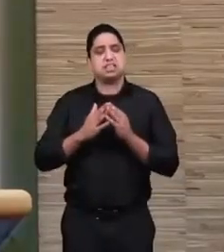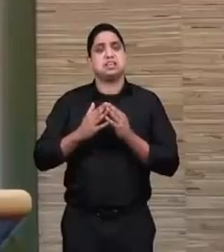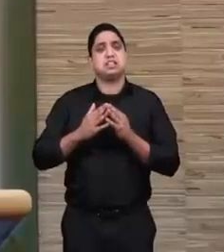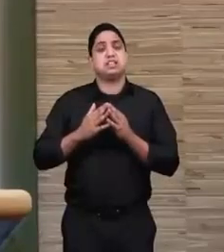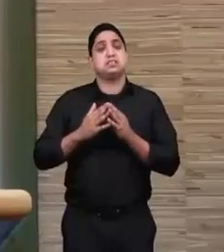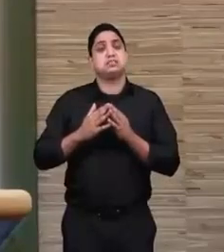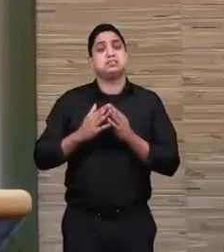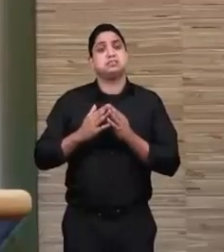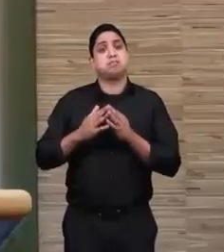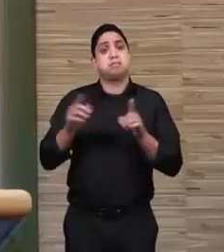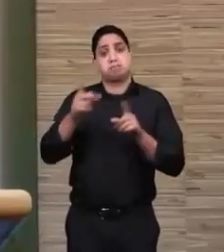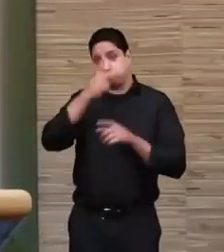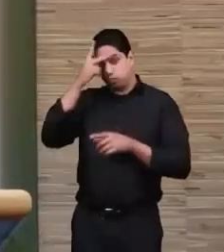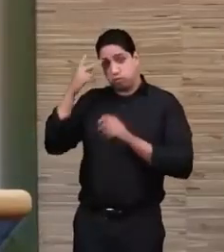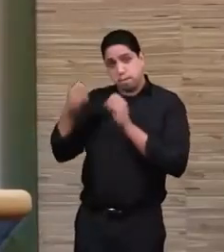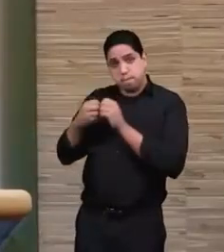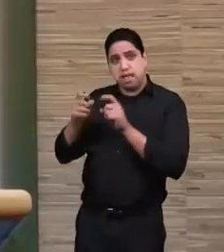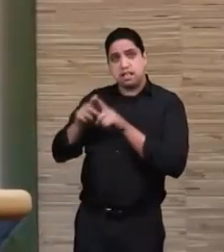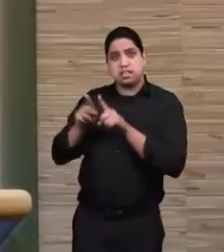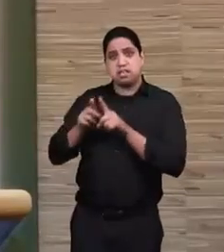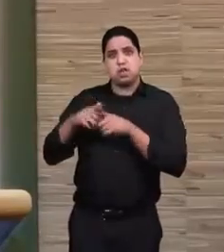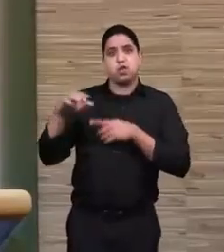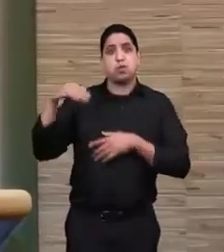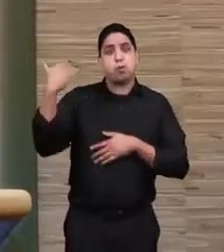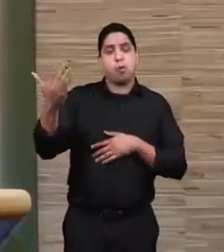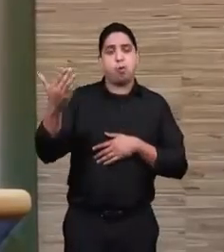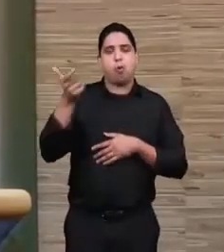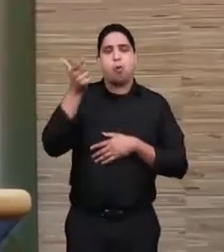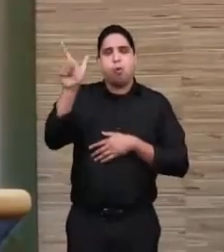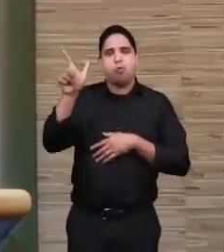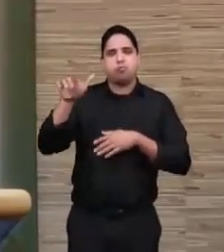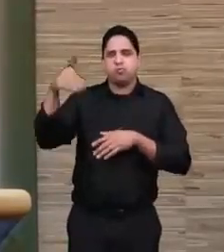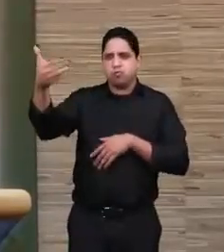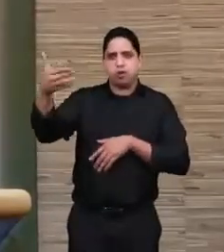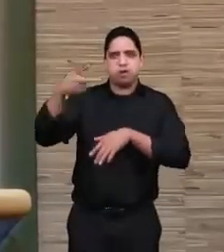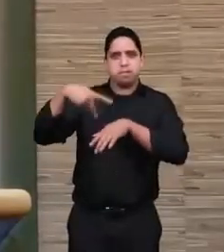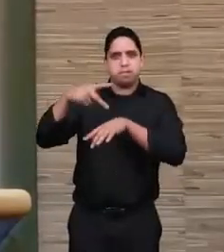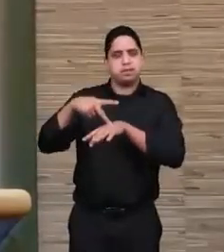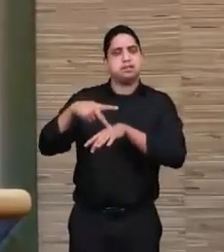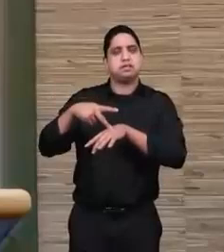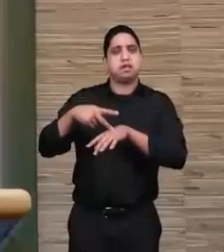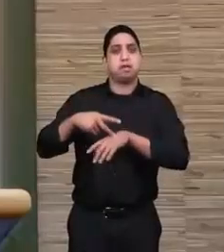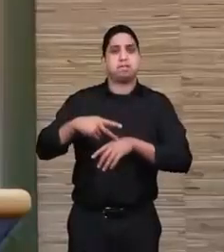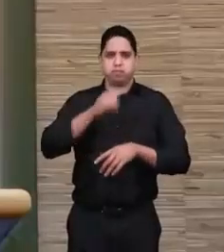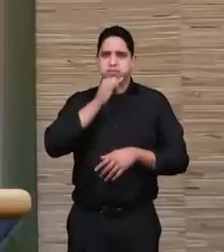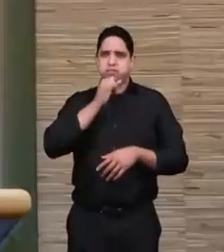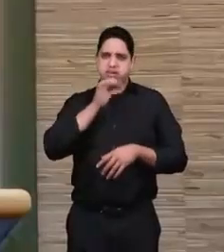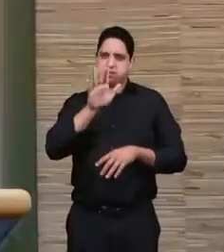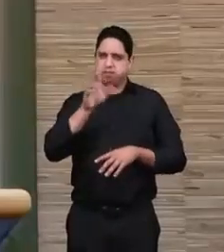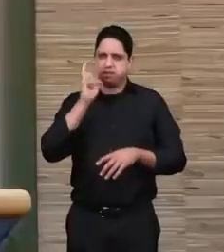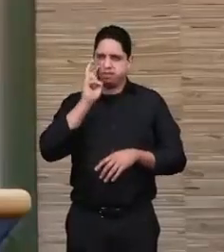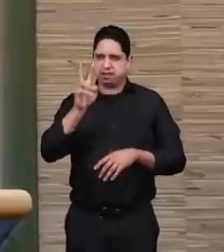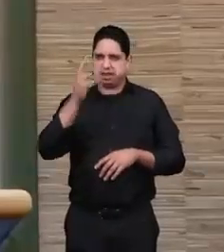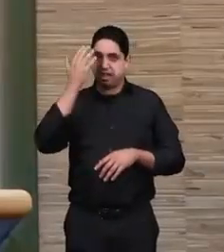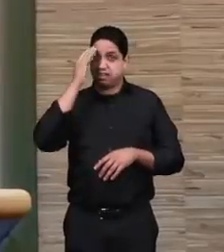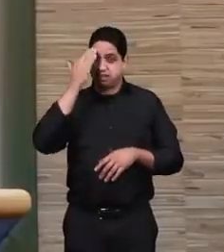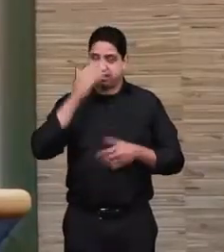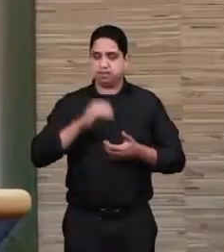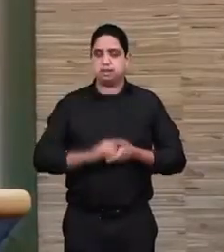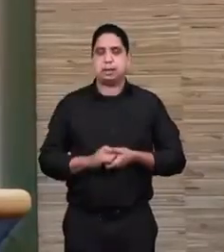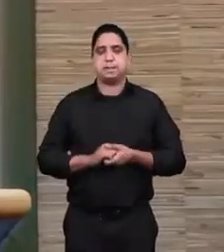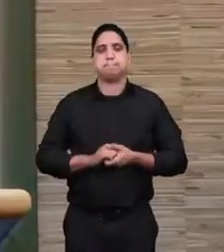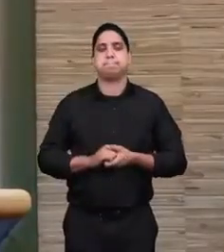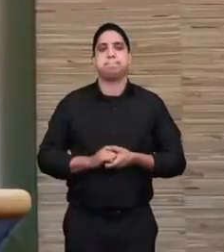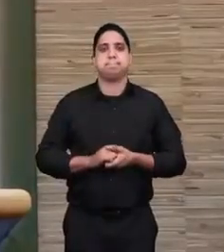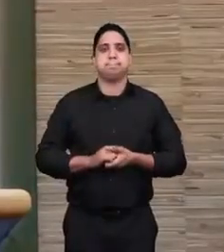neighbors, people near us, and even far abroad. So that you may have an idea, we